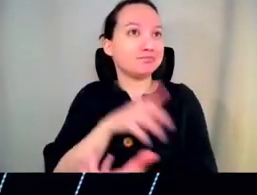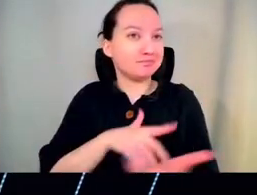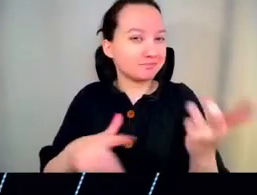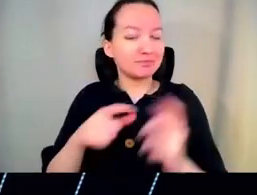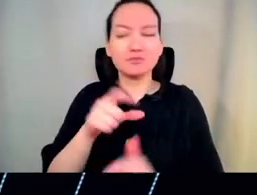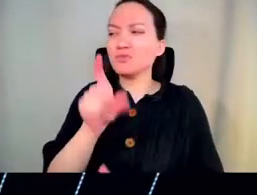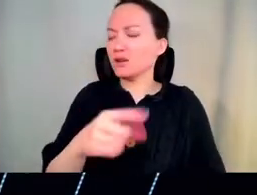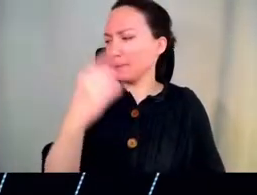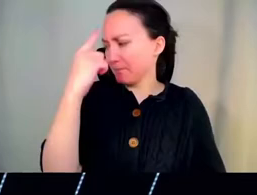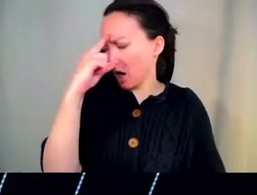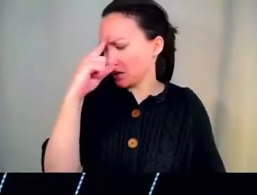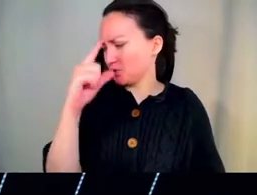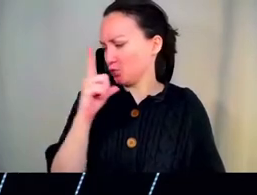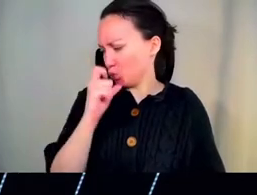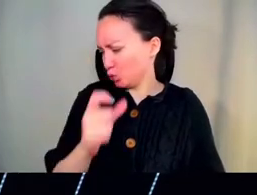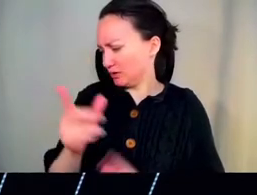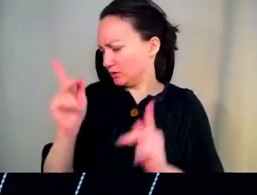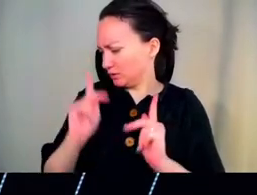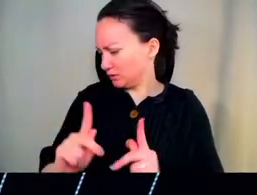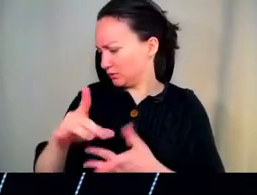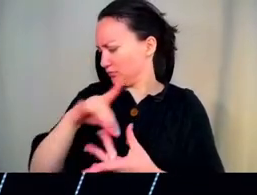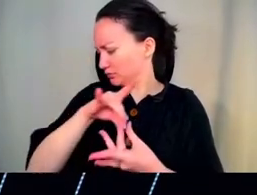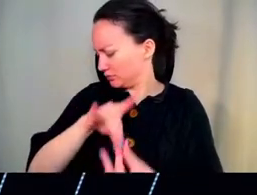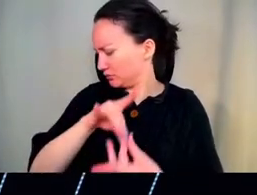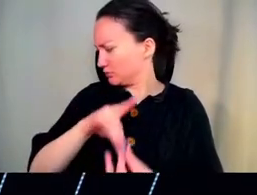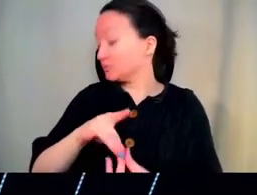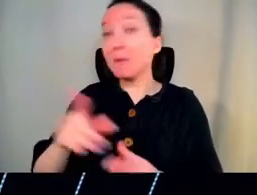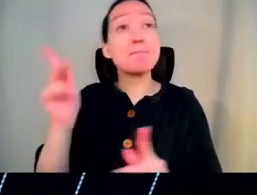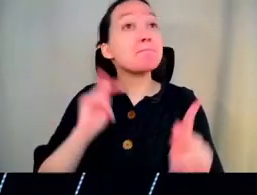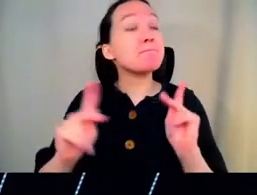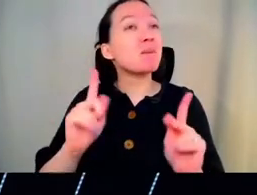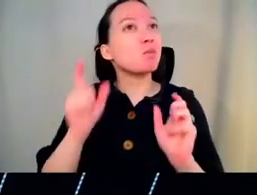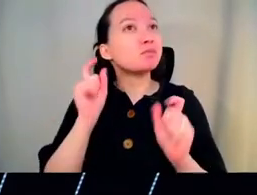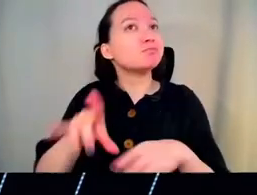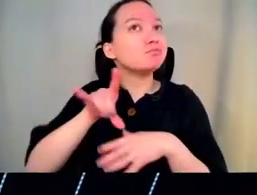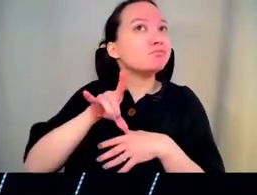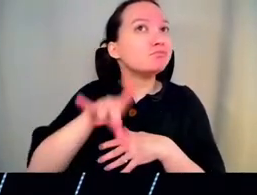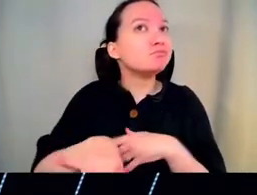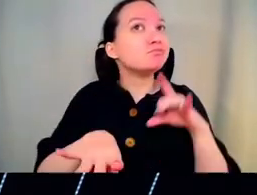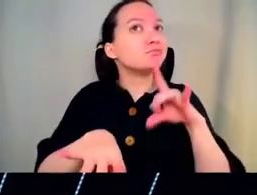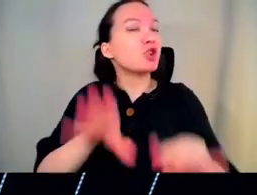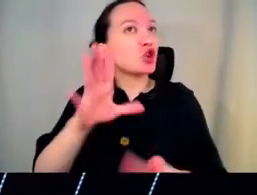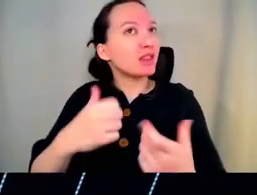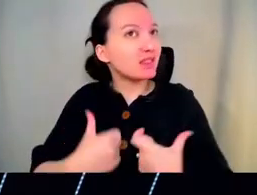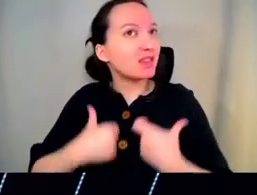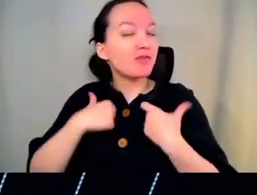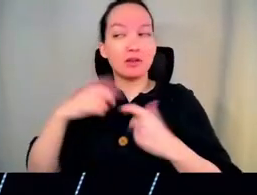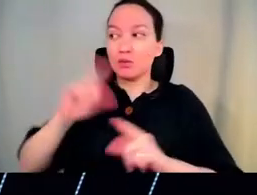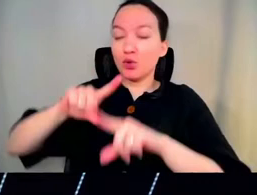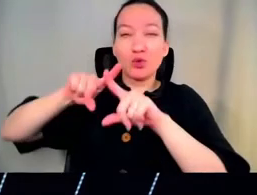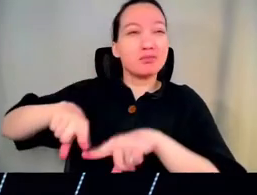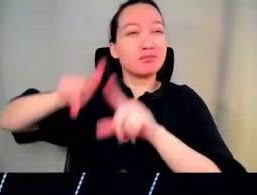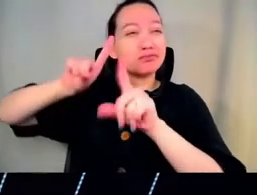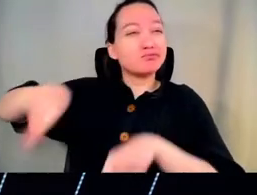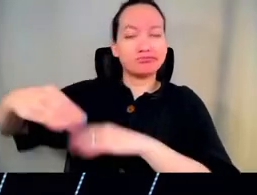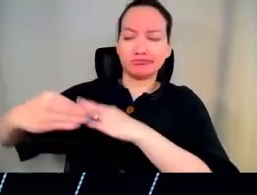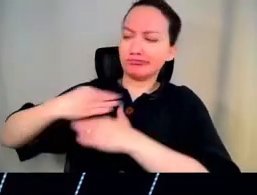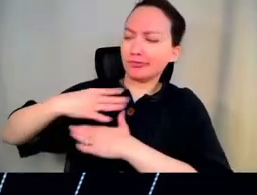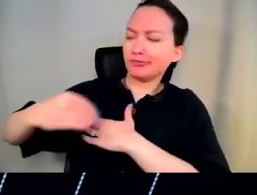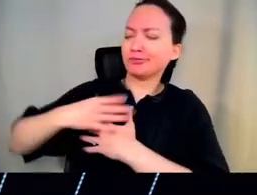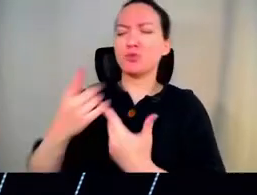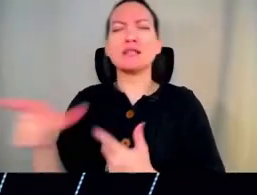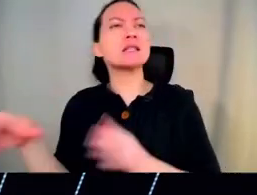really mindful about who we're plugged into. What people give input into your life? What people do you go to for advice? What do they